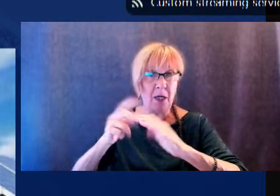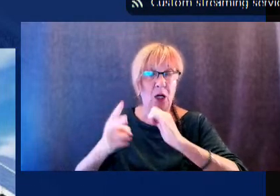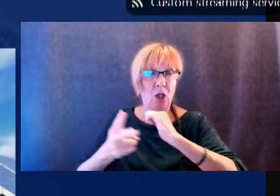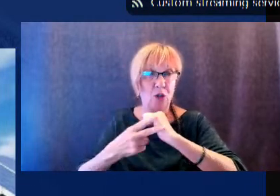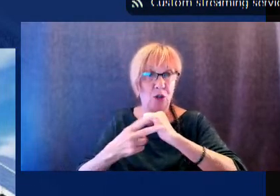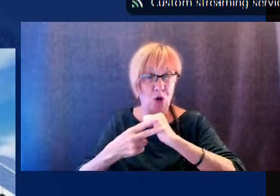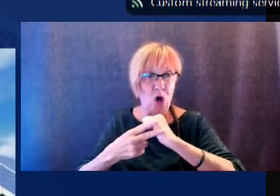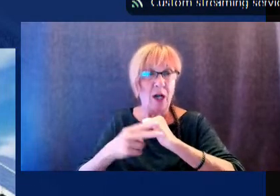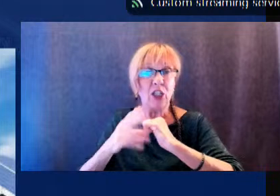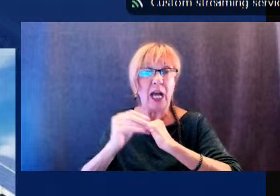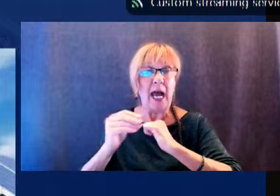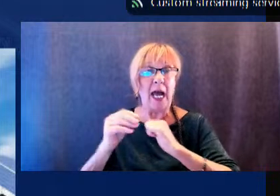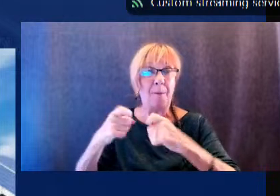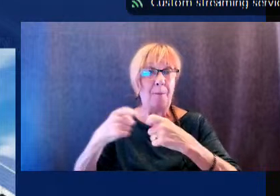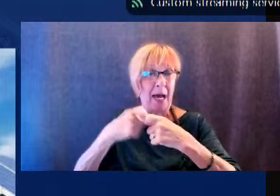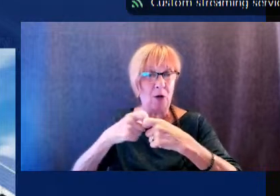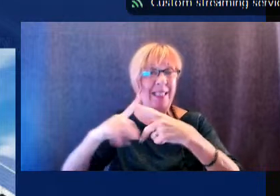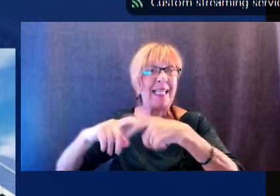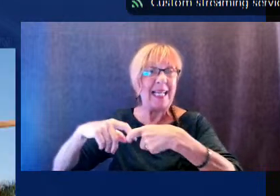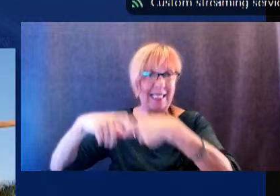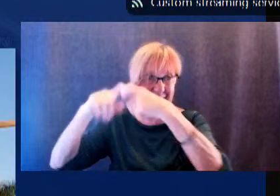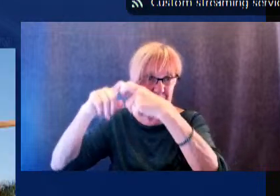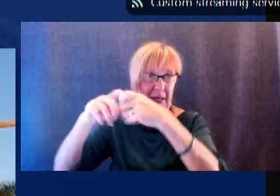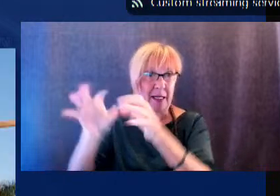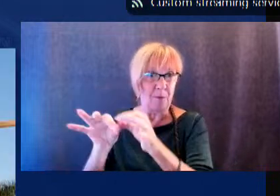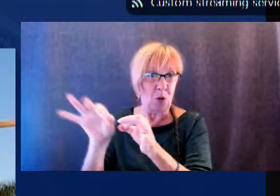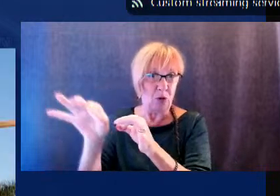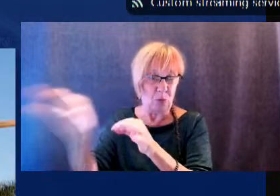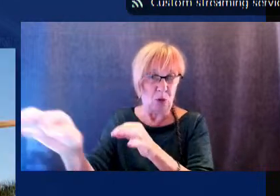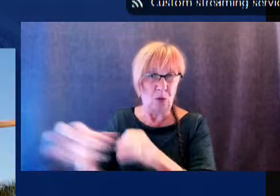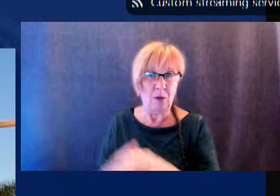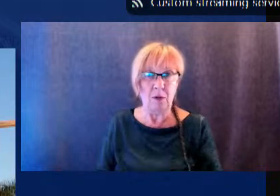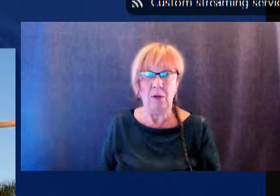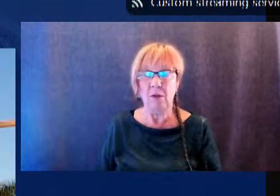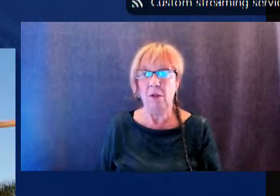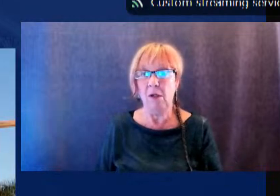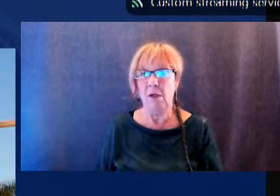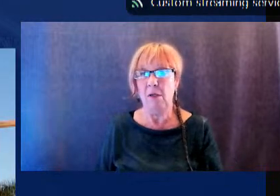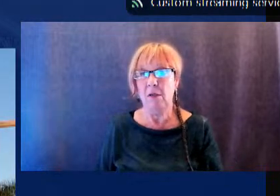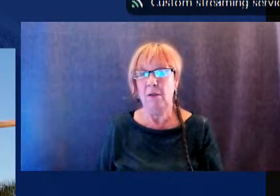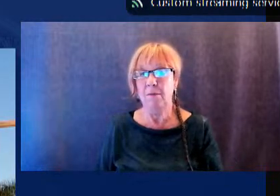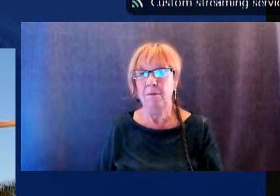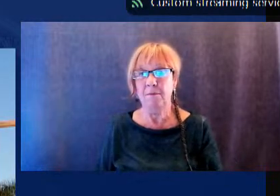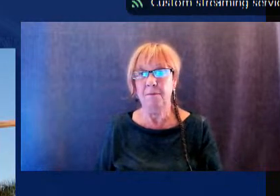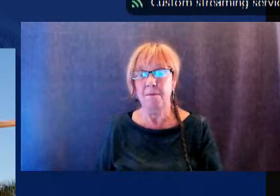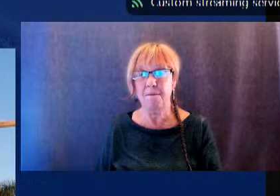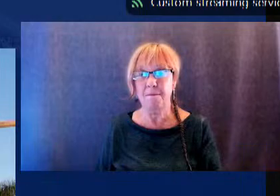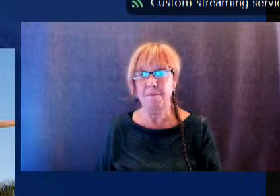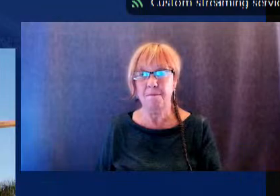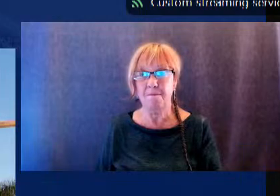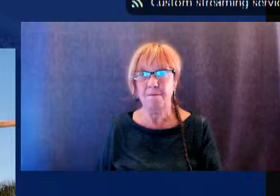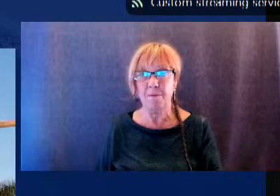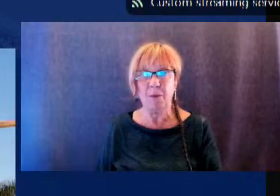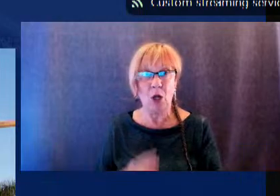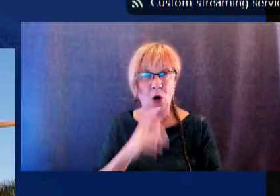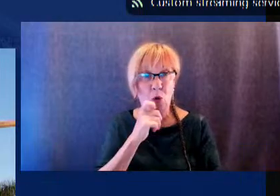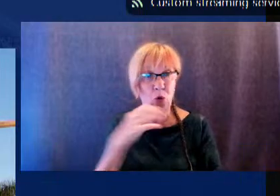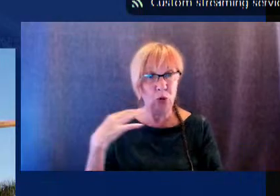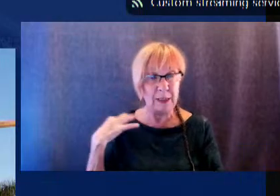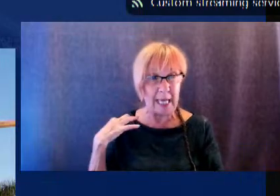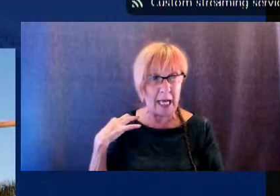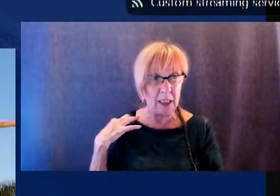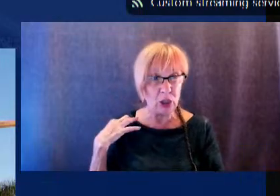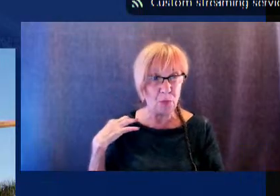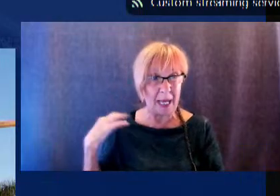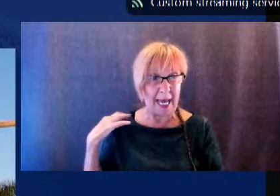has been suspended. And if we can move to the next slide, please. So this just clarifies a little bit on the eligibility. So again,